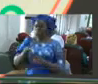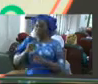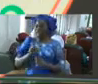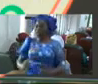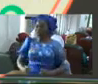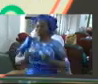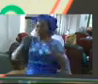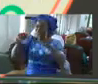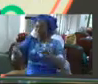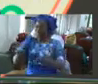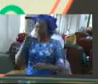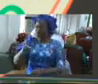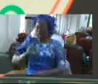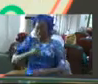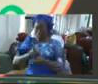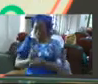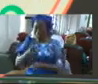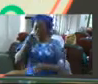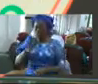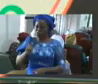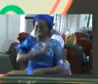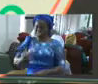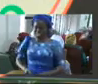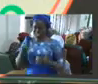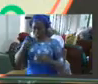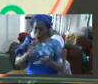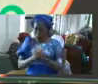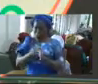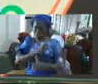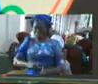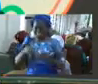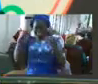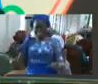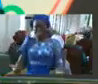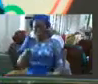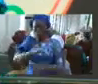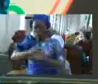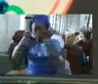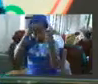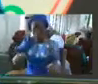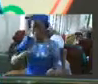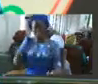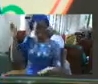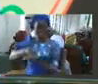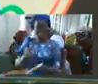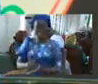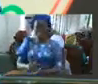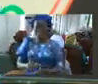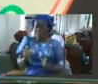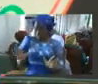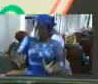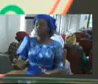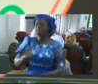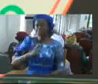made you king. You became king. Now you are not obeying me anymore. Fine. You will be king no